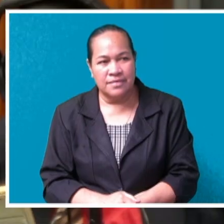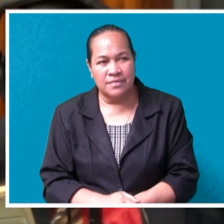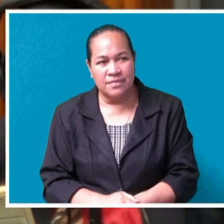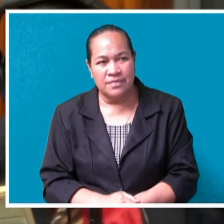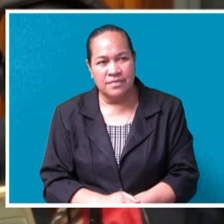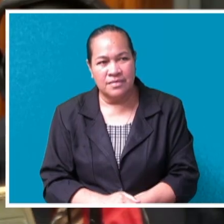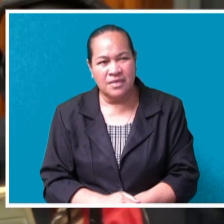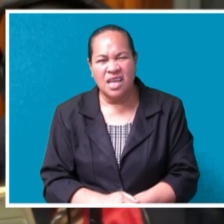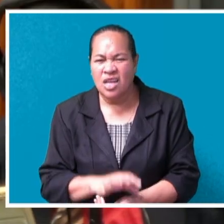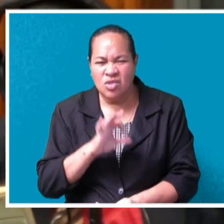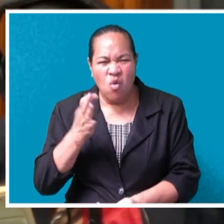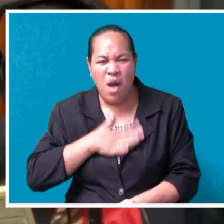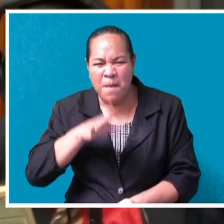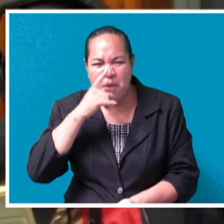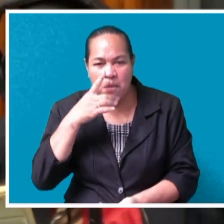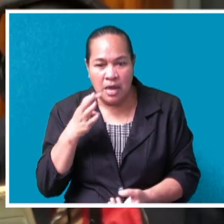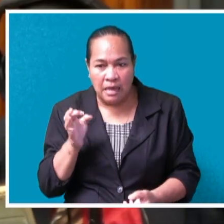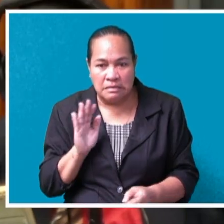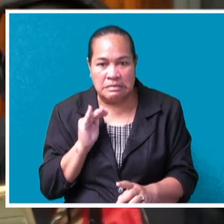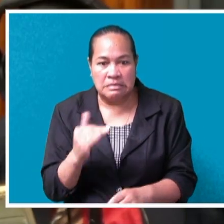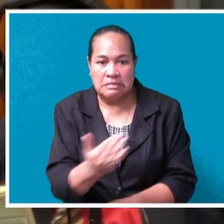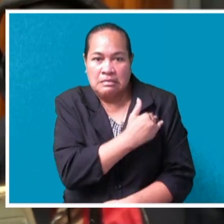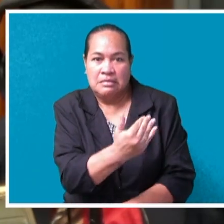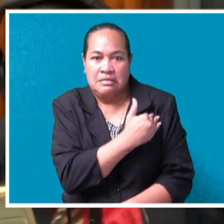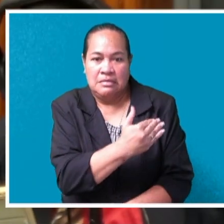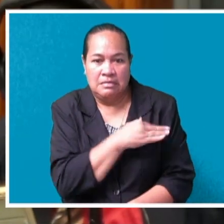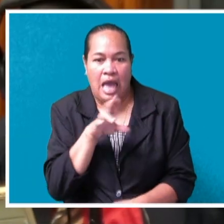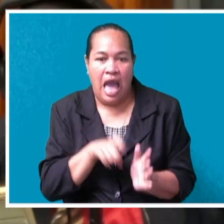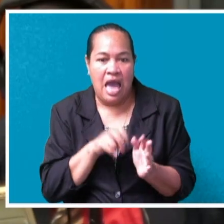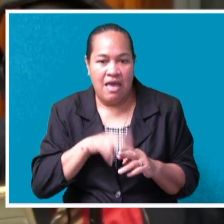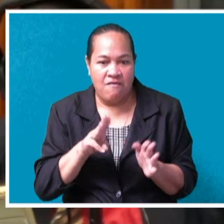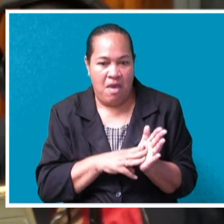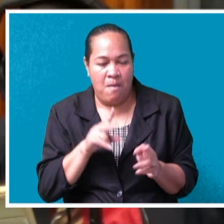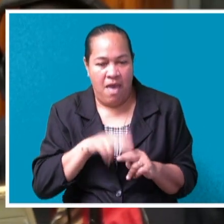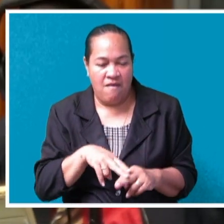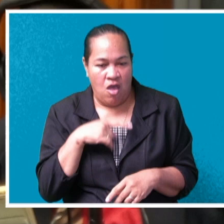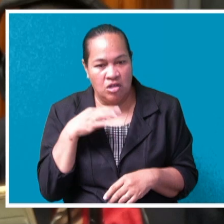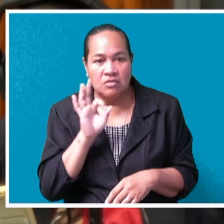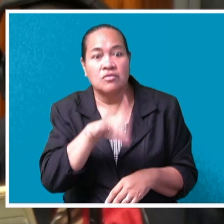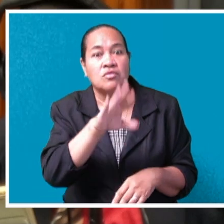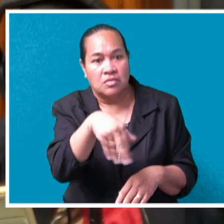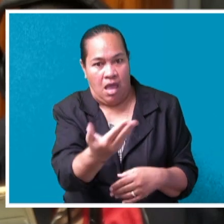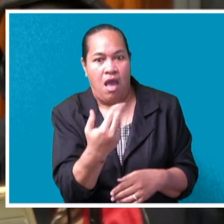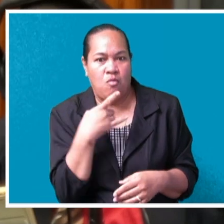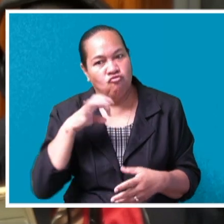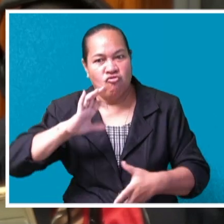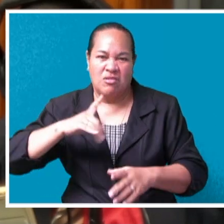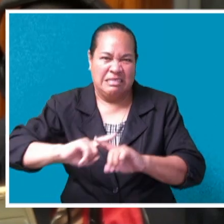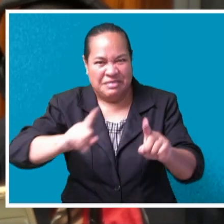who stir up the RSMF for, for their own personal interest and benefits.